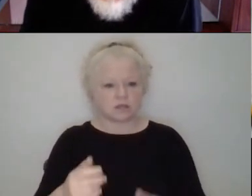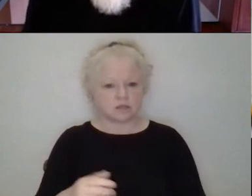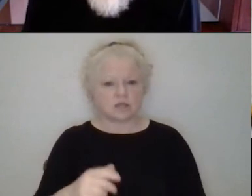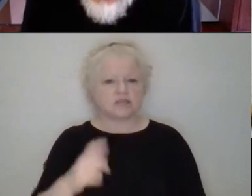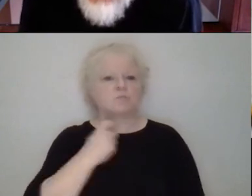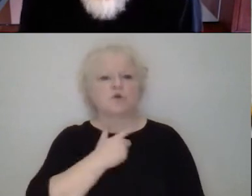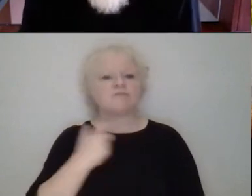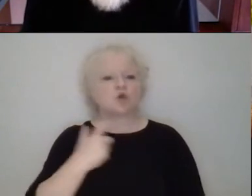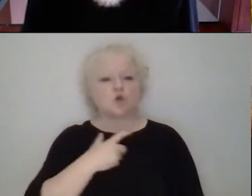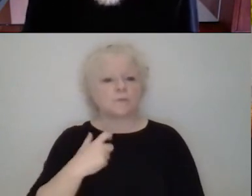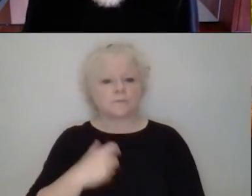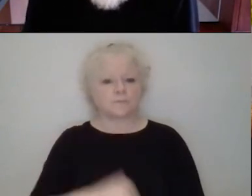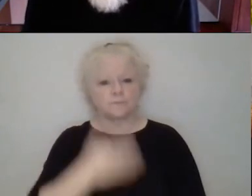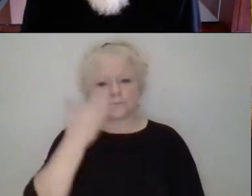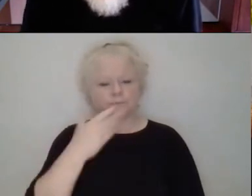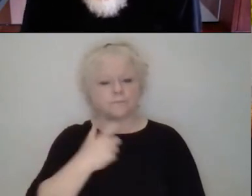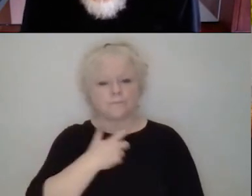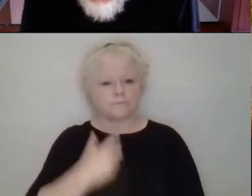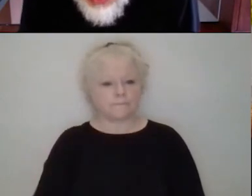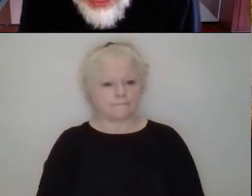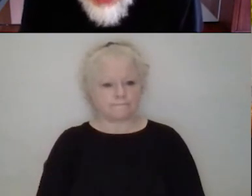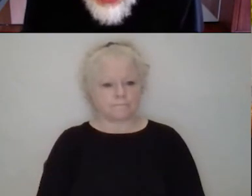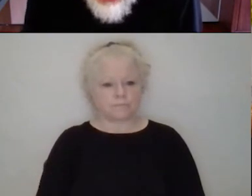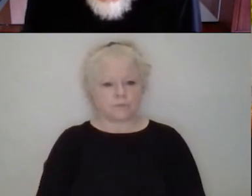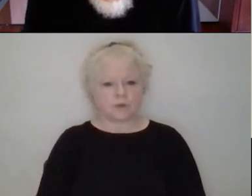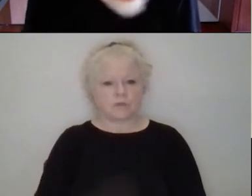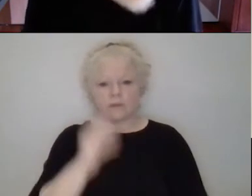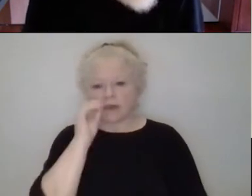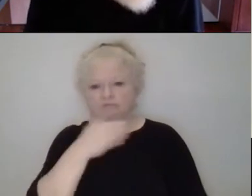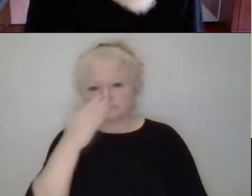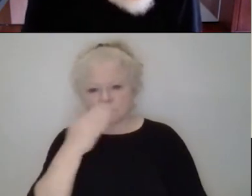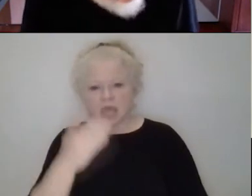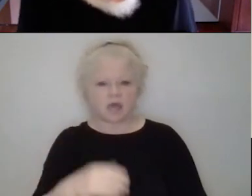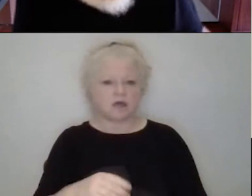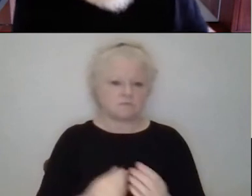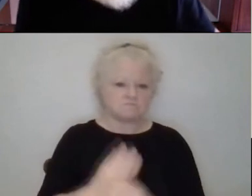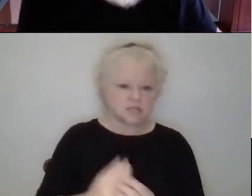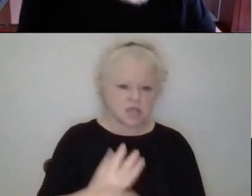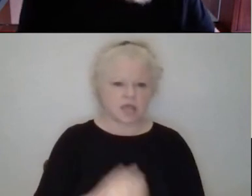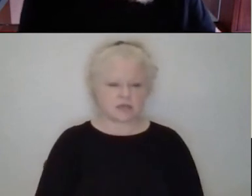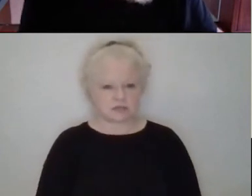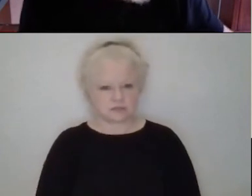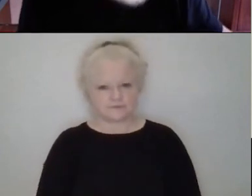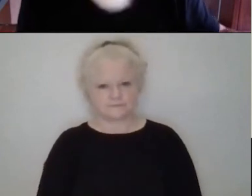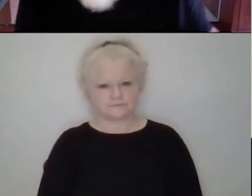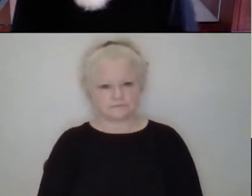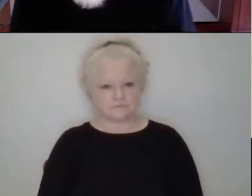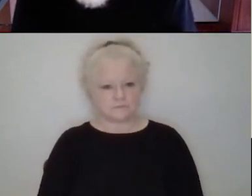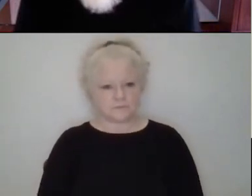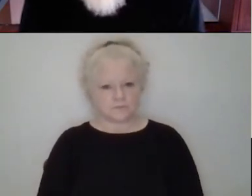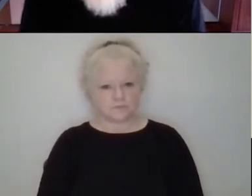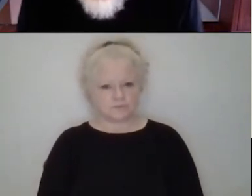perfumes that aims to talk about the botanical of the Americas. No, there's a lesson in plants because there's